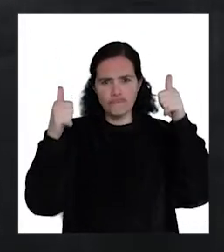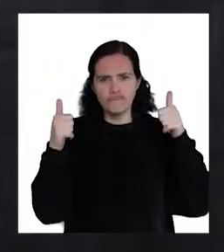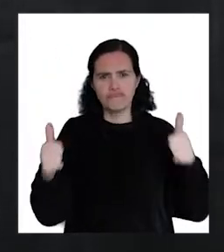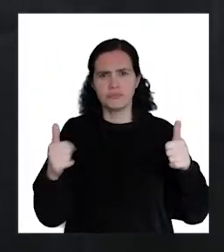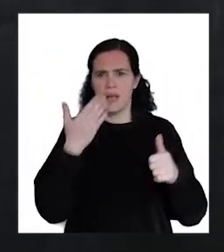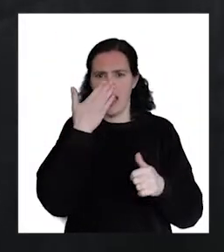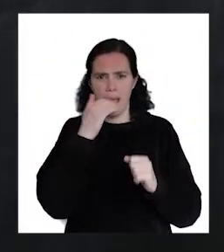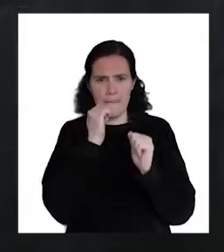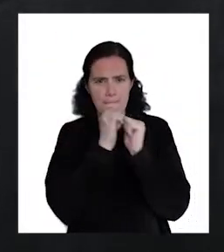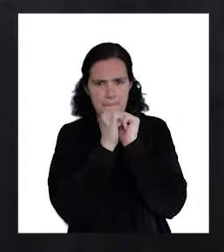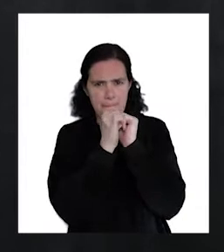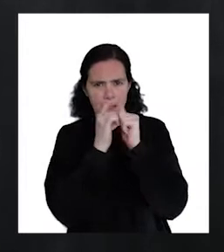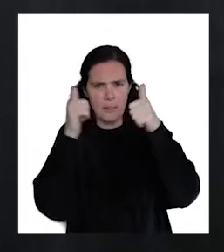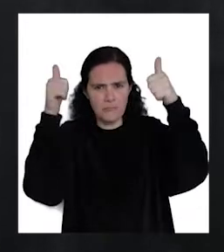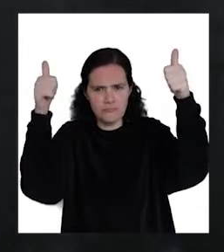billboard-like,